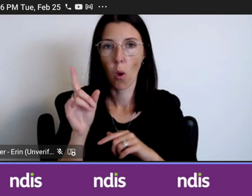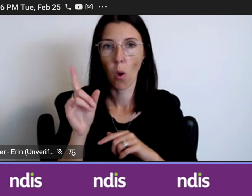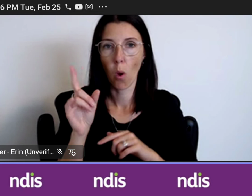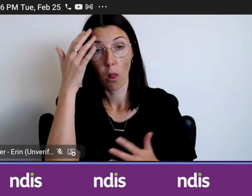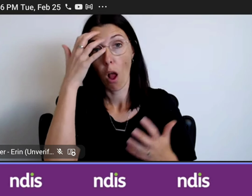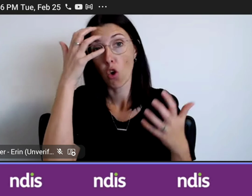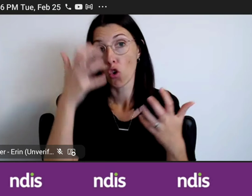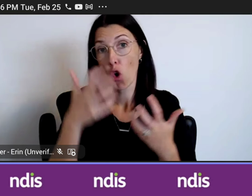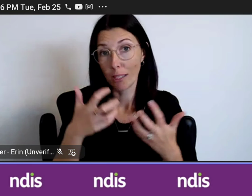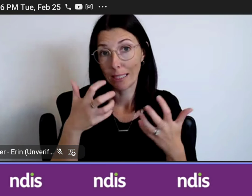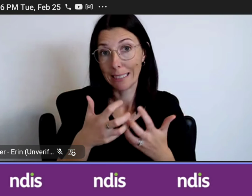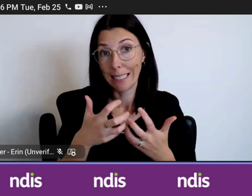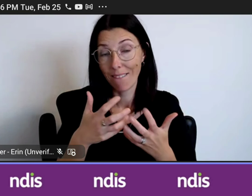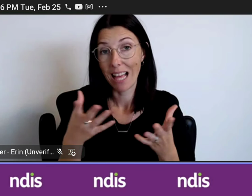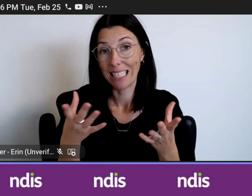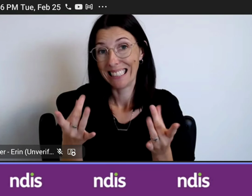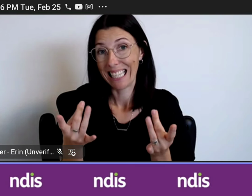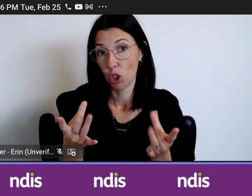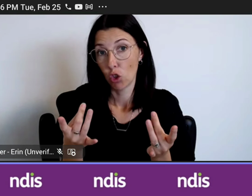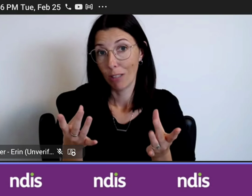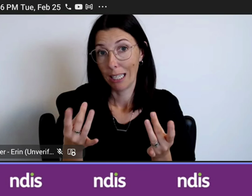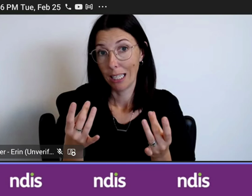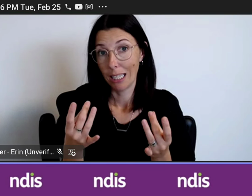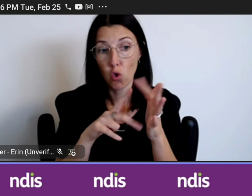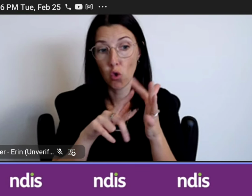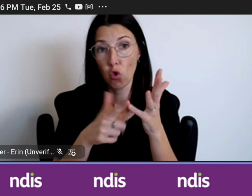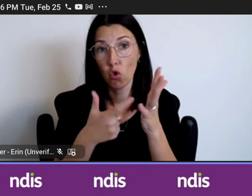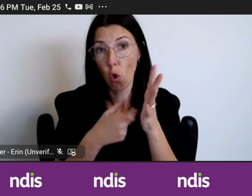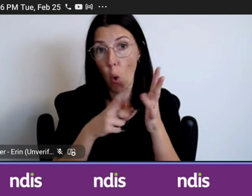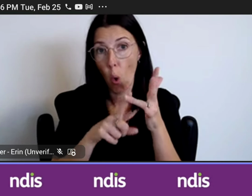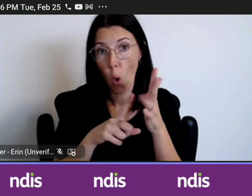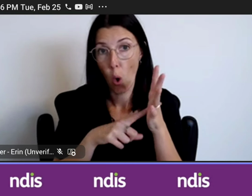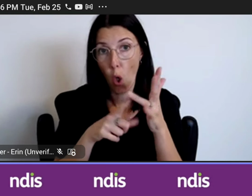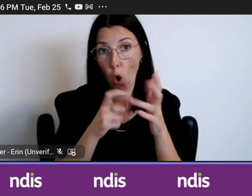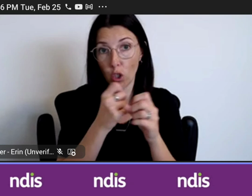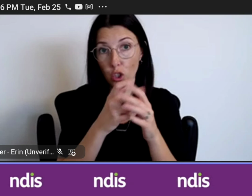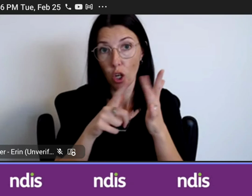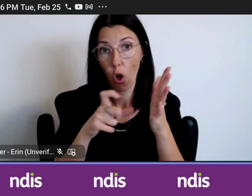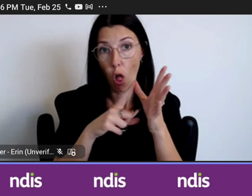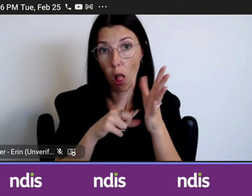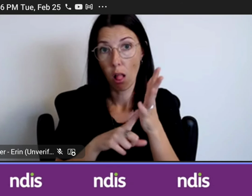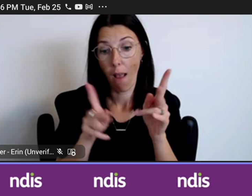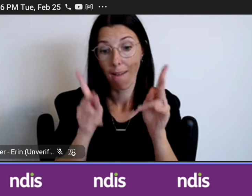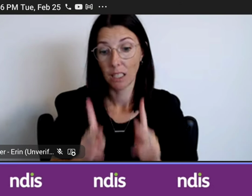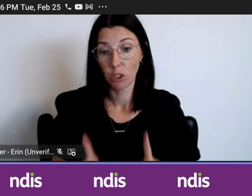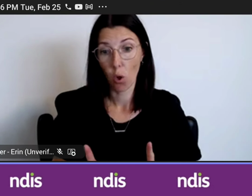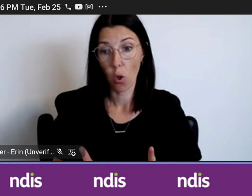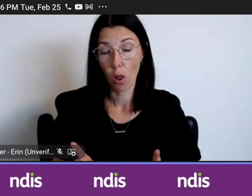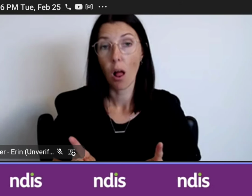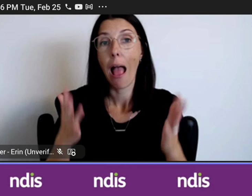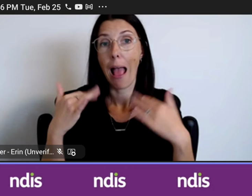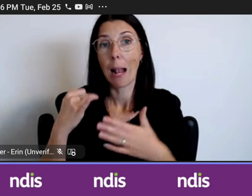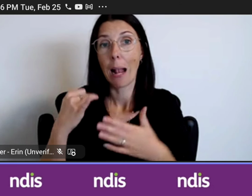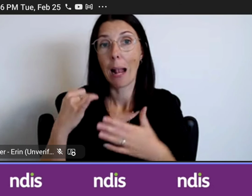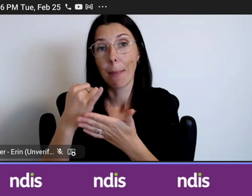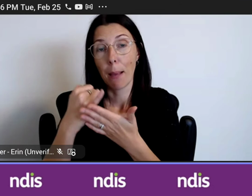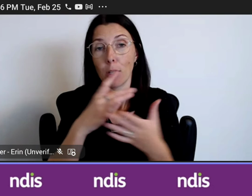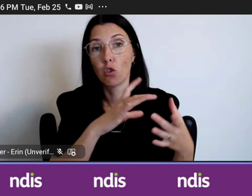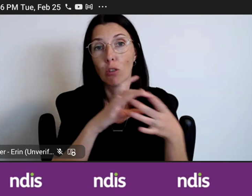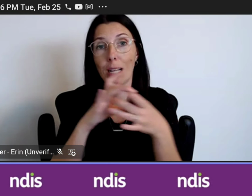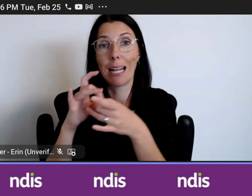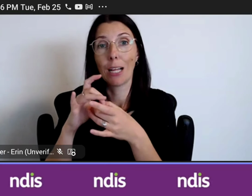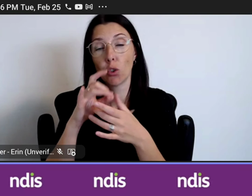cognitive, sensory, neurological, physical, and impairments relating to a